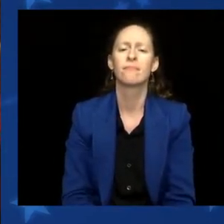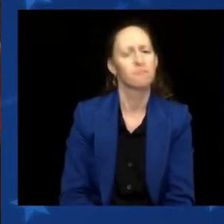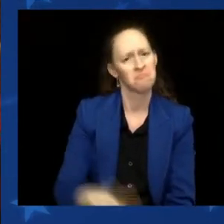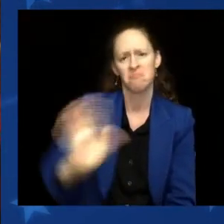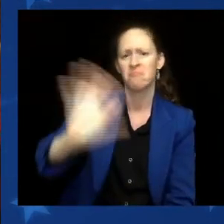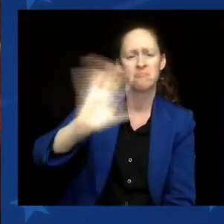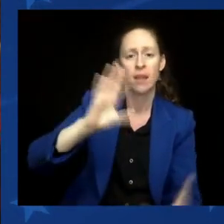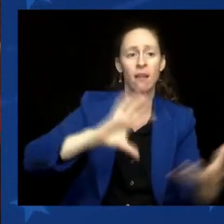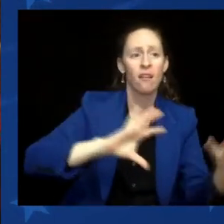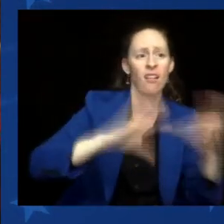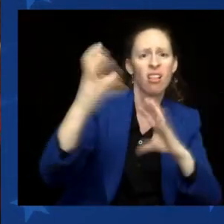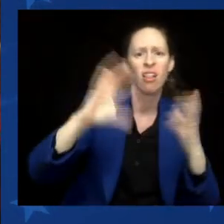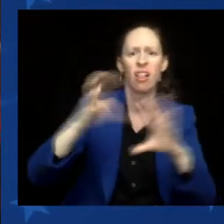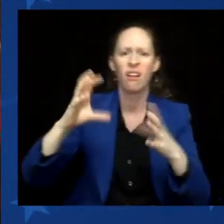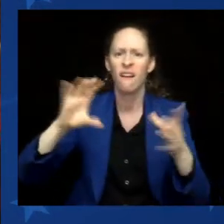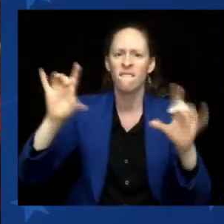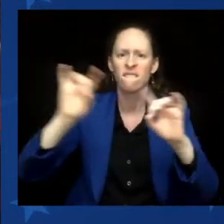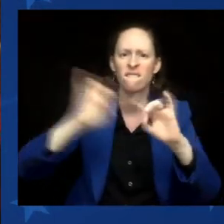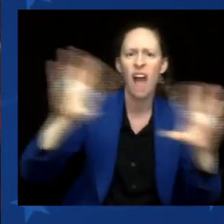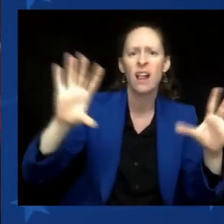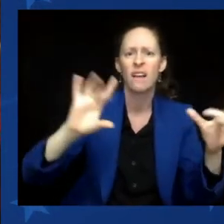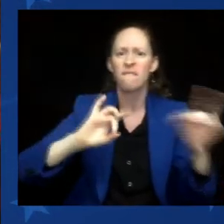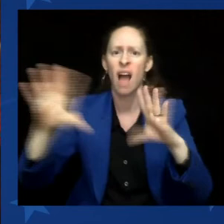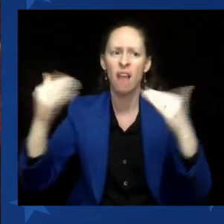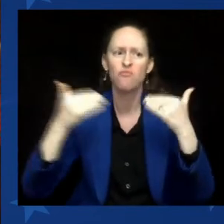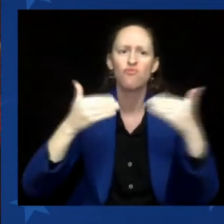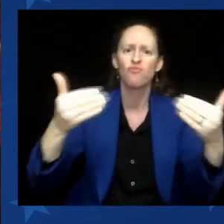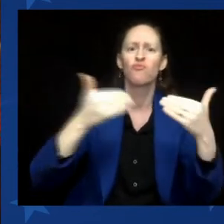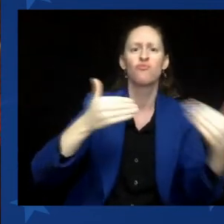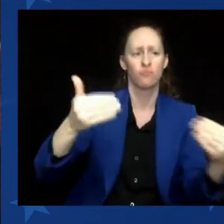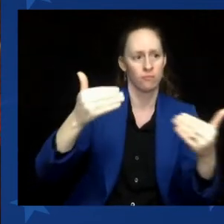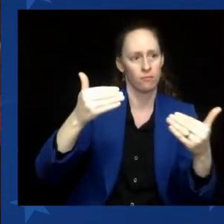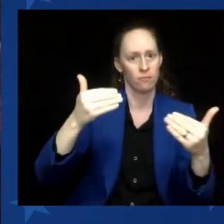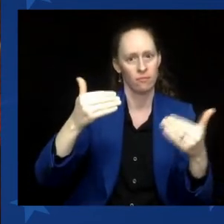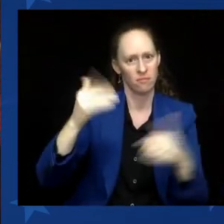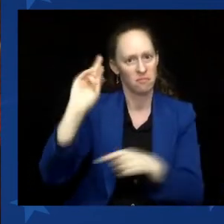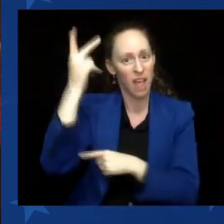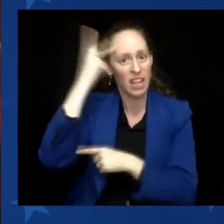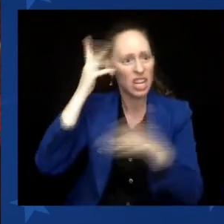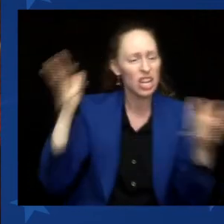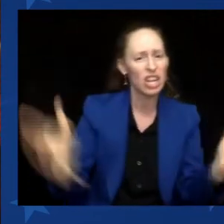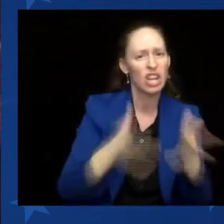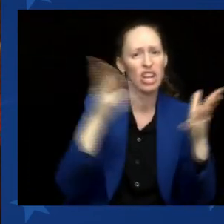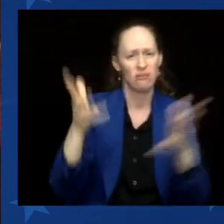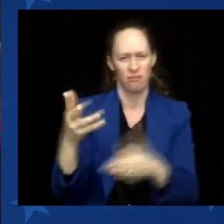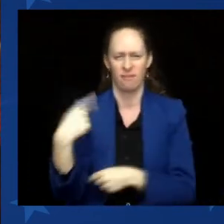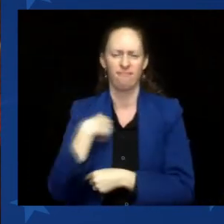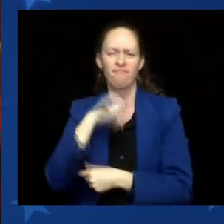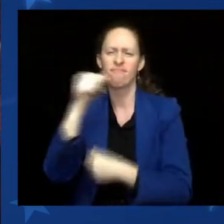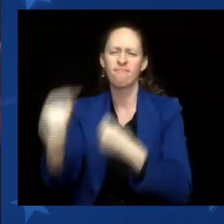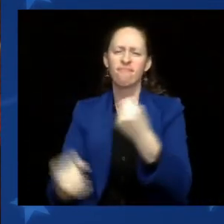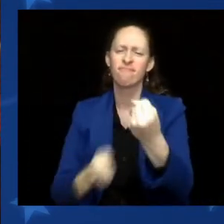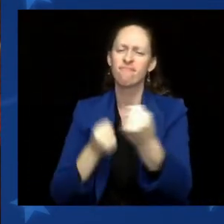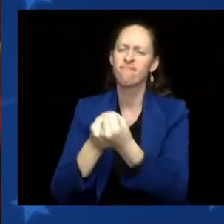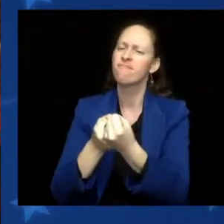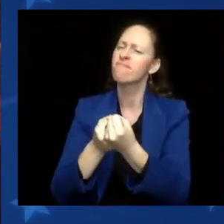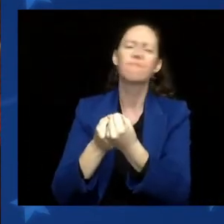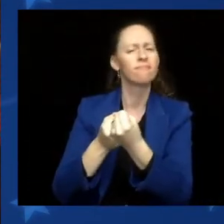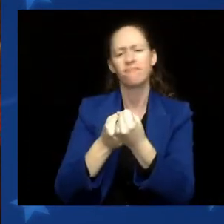violence. We are still an America that believes in honesty and decency and respect for